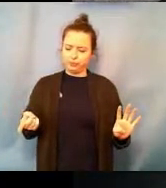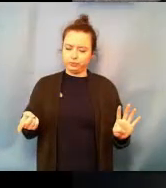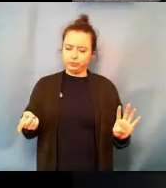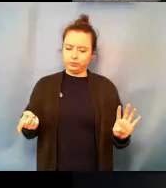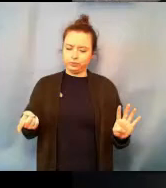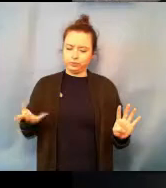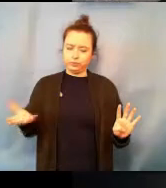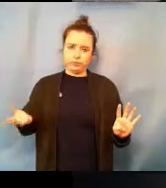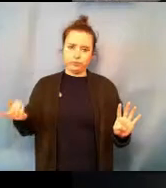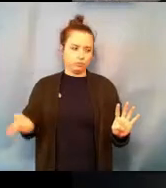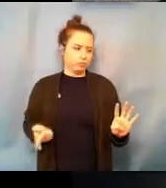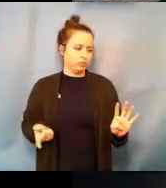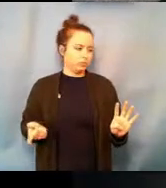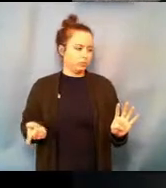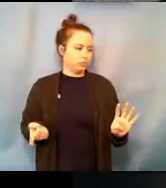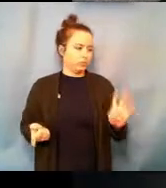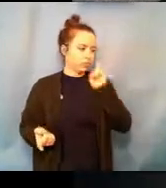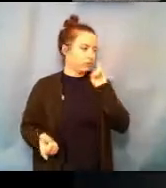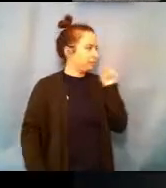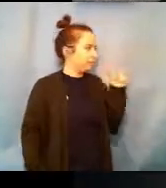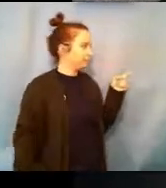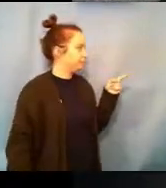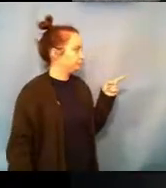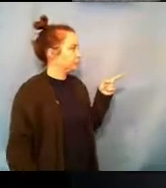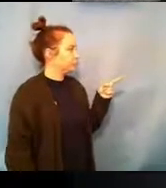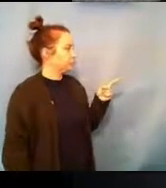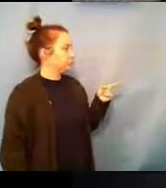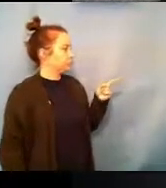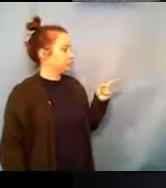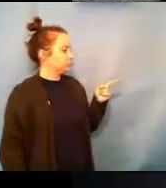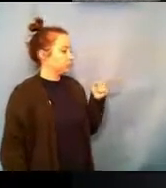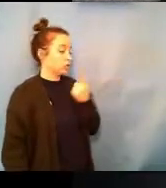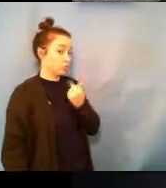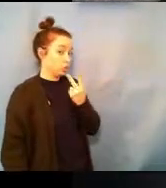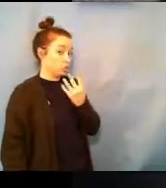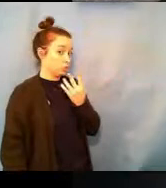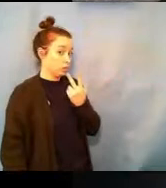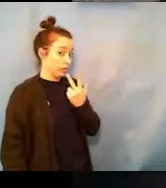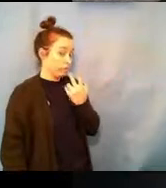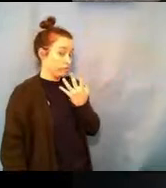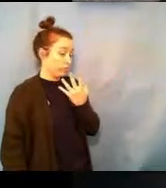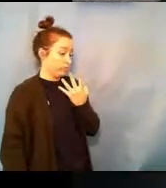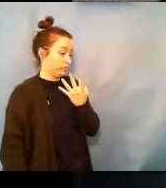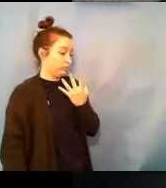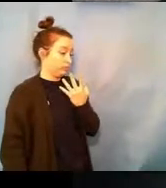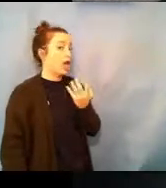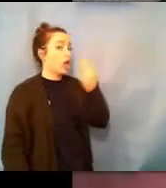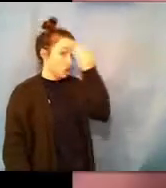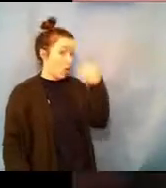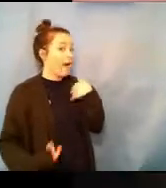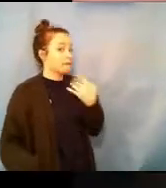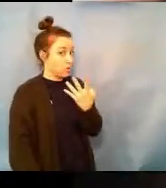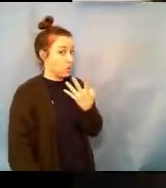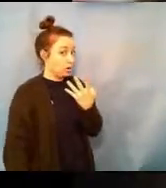4 equals 8. So let's draw our picture. I'm going to draw 4 circles, because that's how many I know I